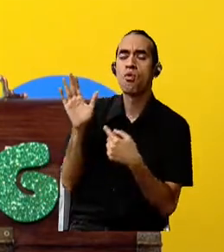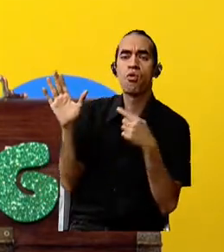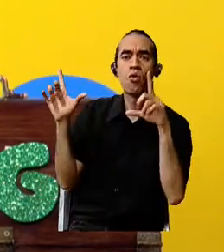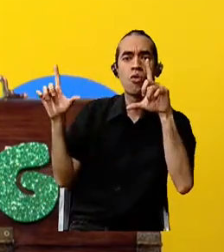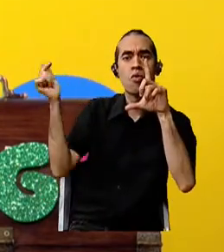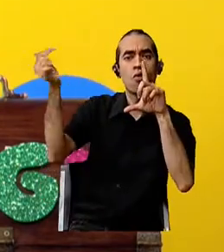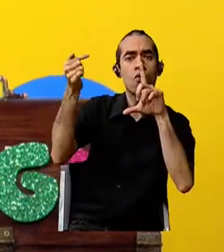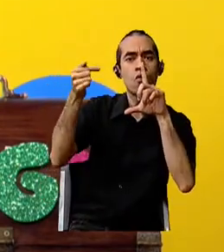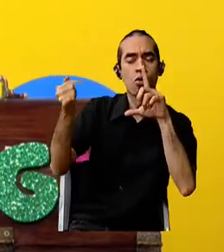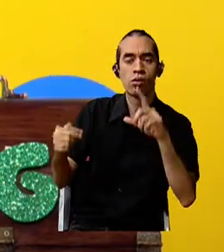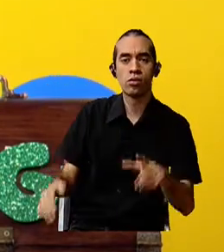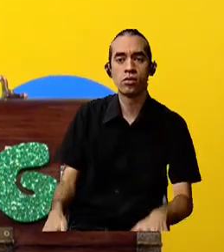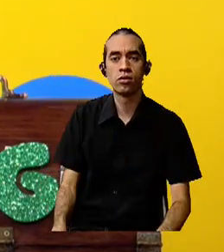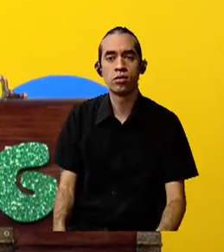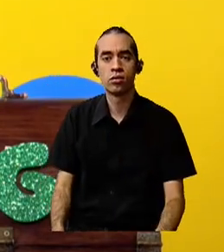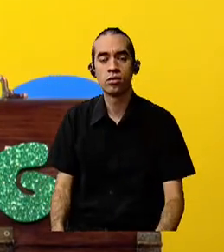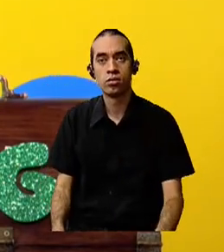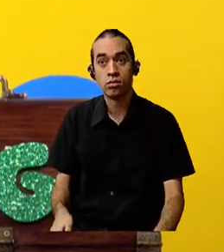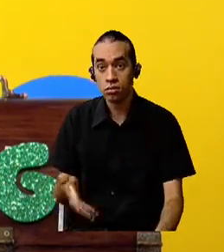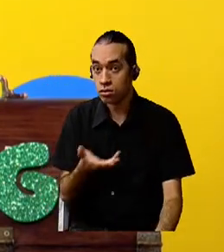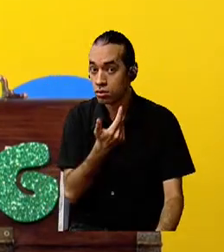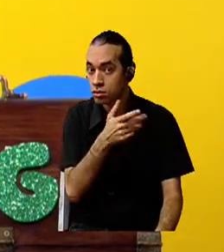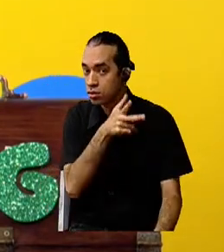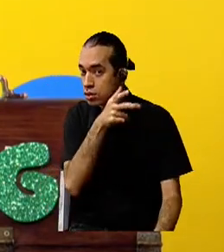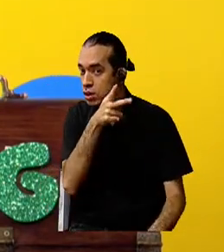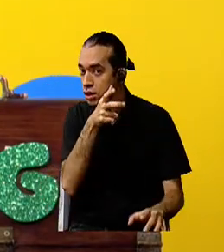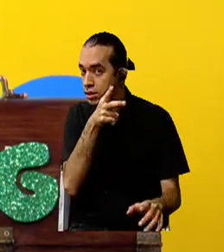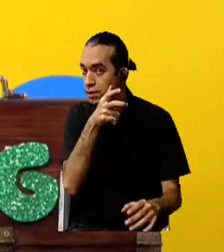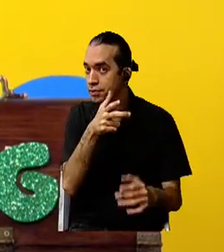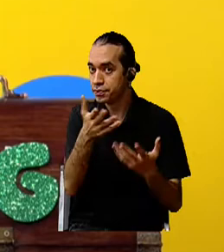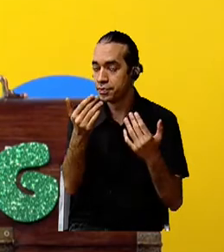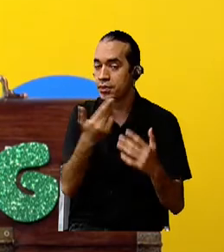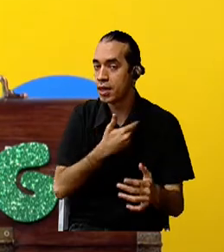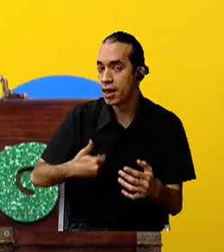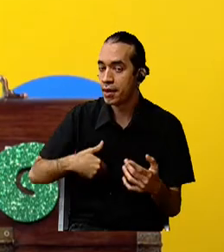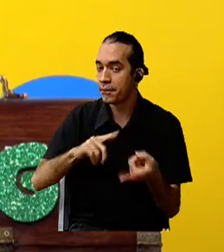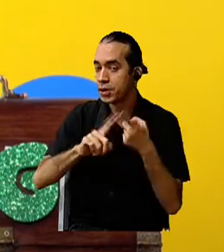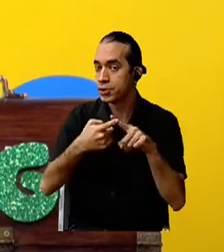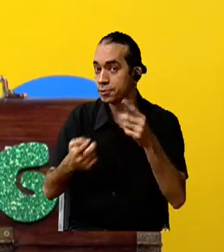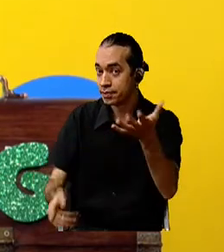one? Chuli, listen to your friends in Heredia.